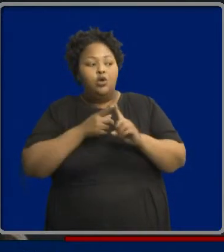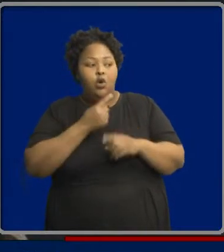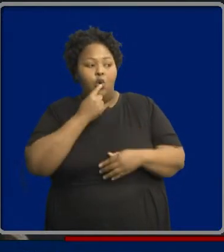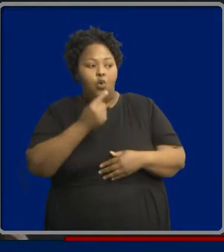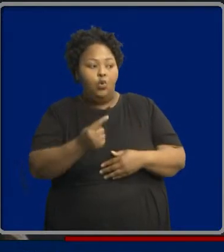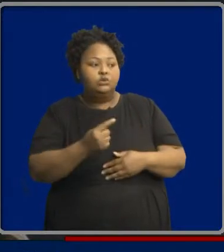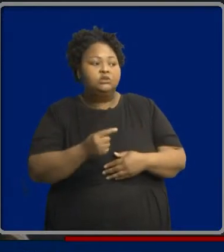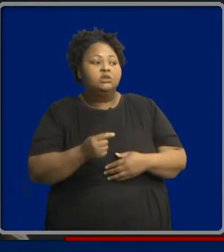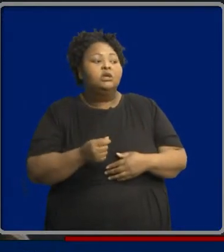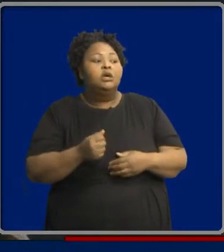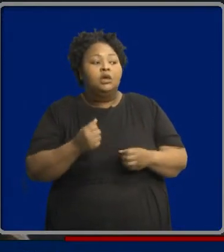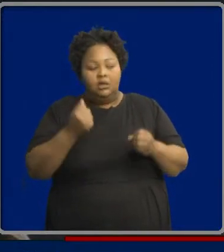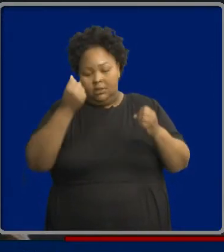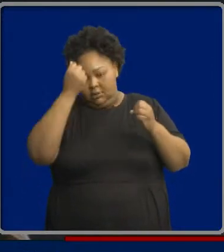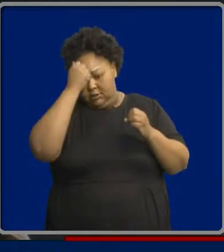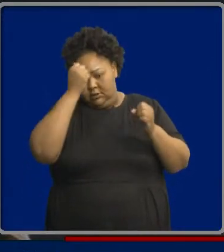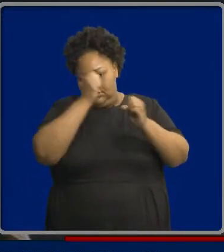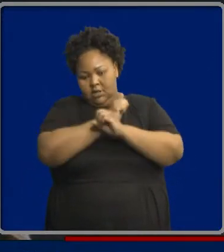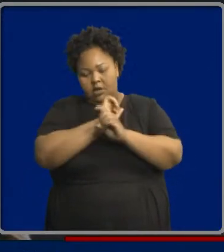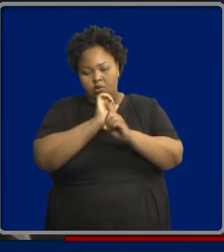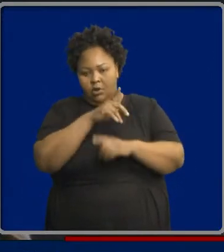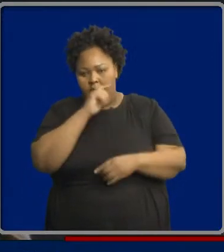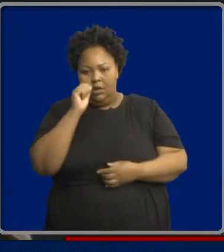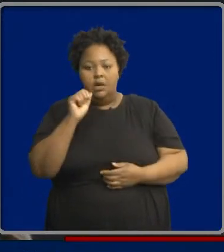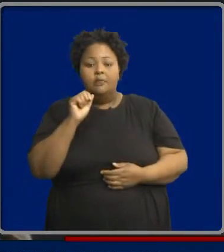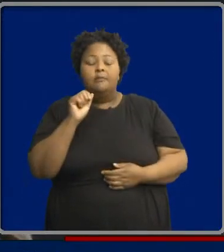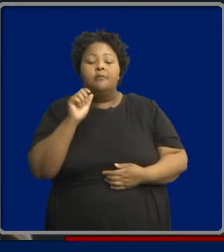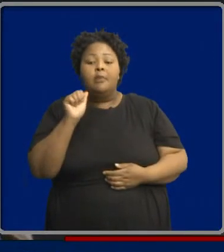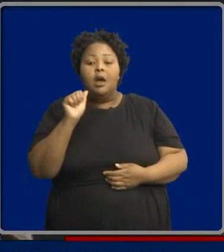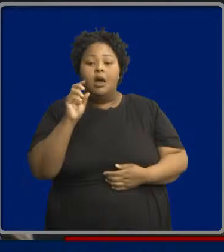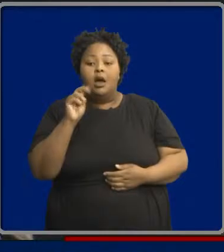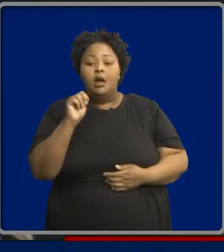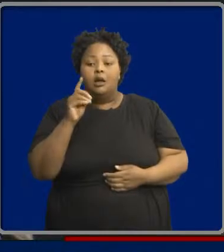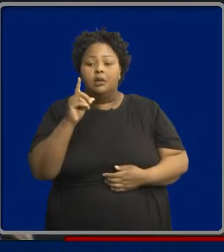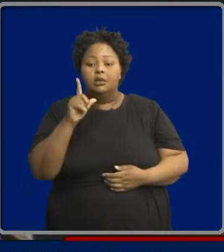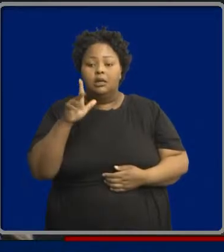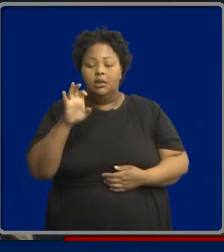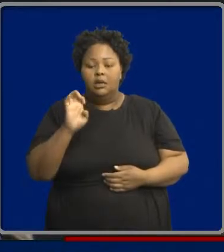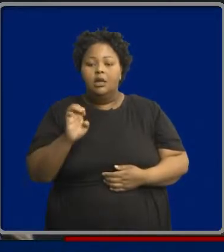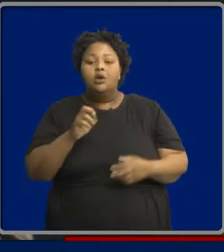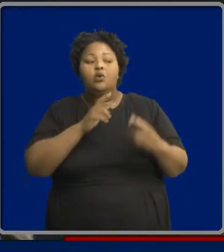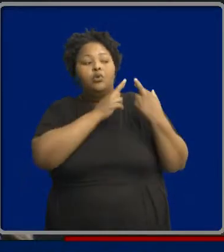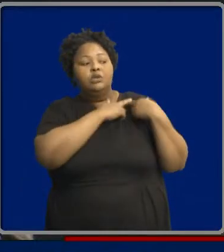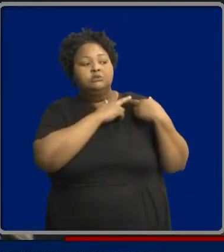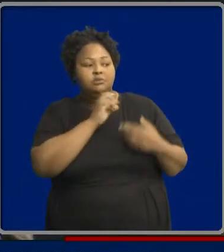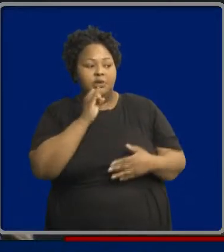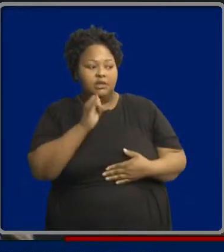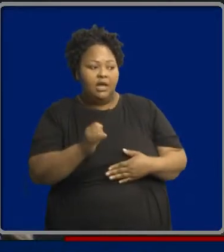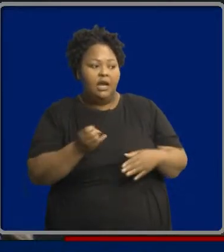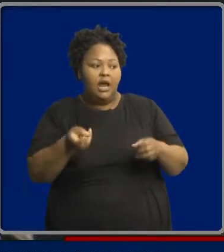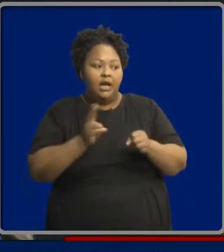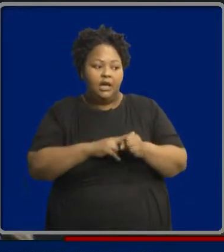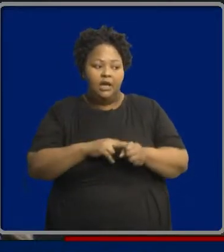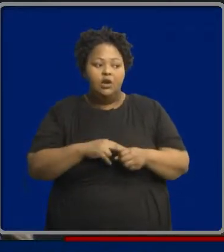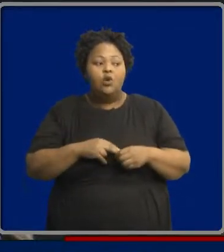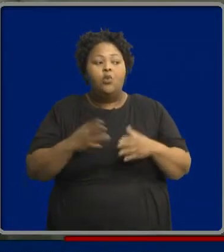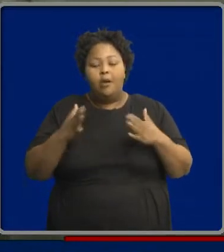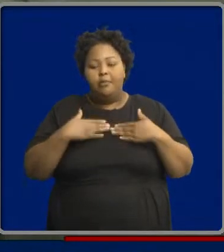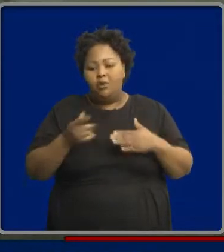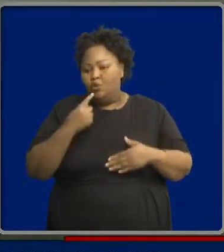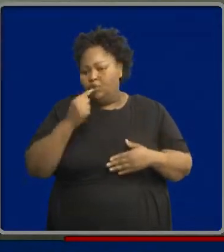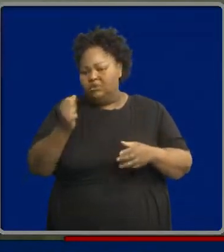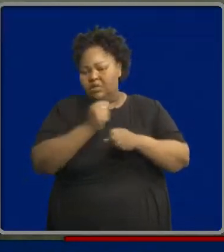is the son of his wife Hlopsile. He insists that he never received any money from Andile. He too echoes his